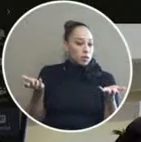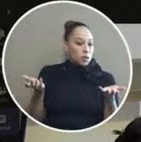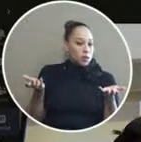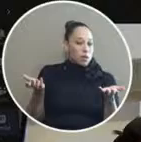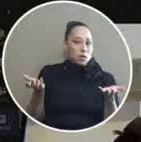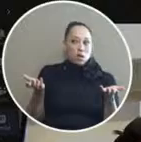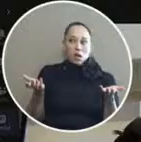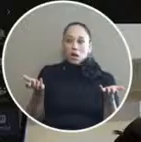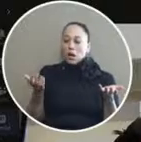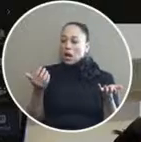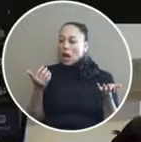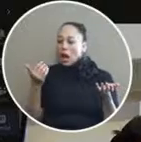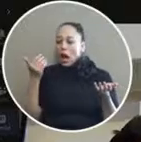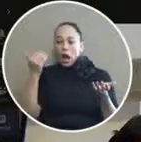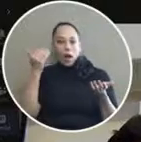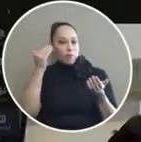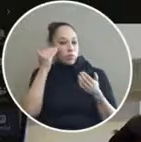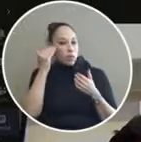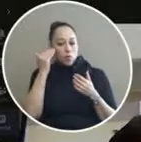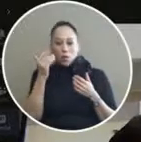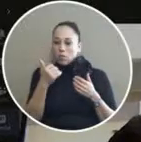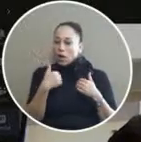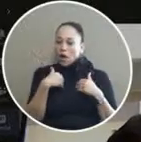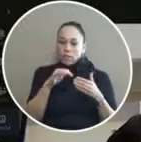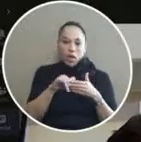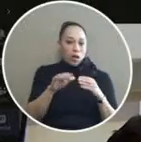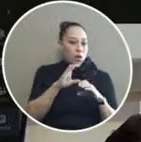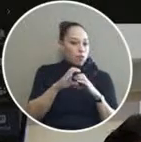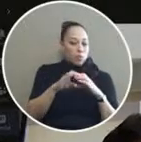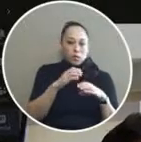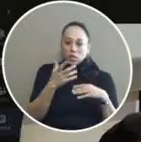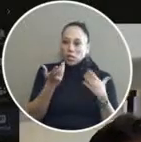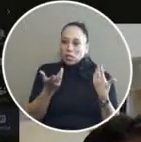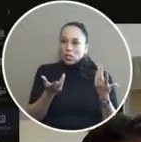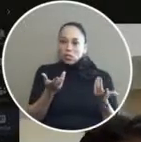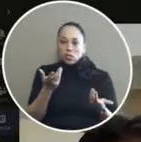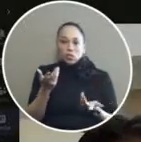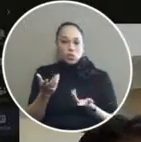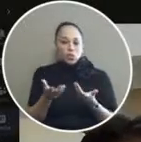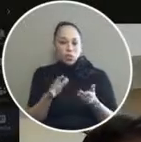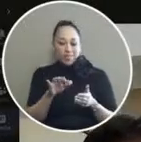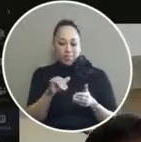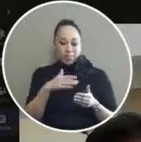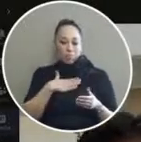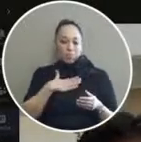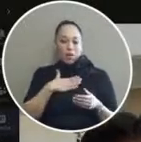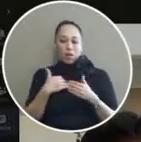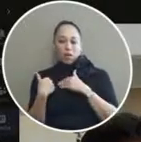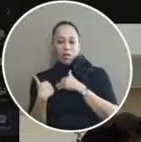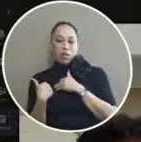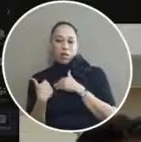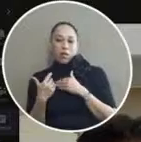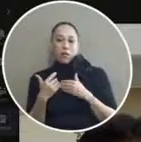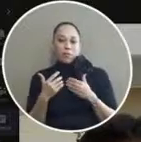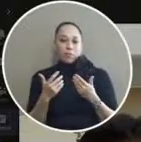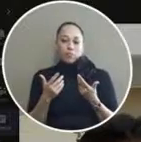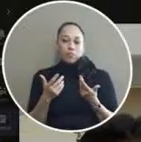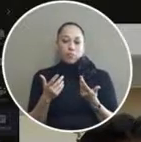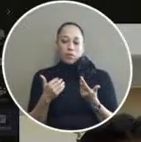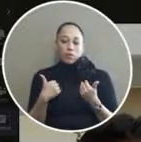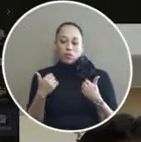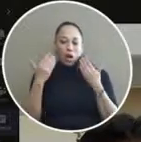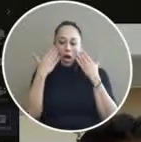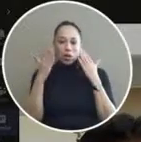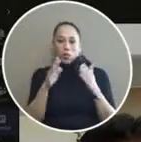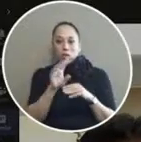I am not aware that we've had those conversations with them. I think they're handling their jurisdiction and we're handling ours. I don't know